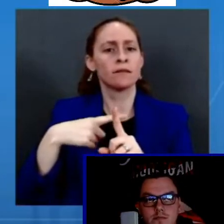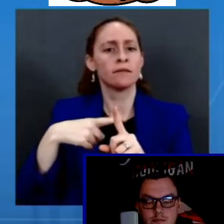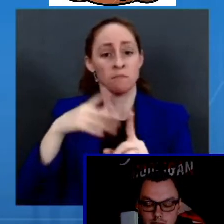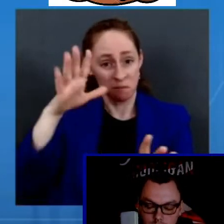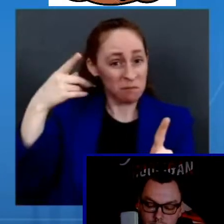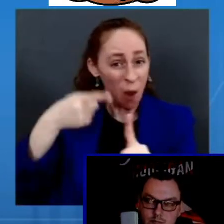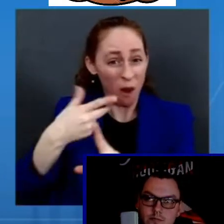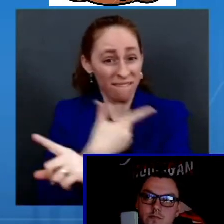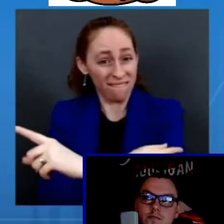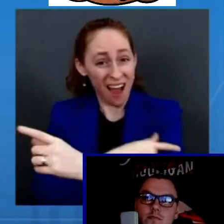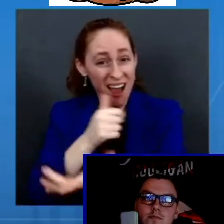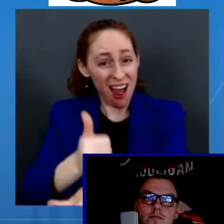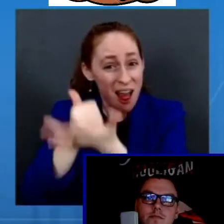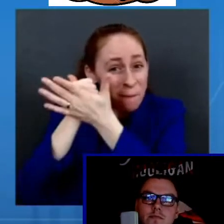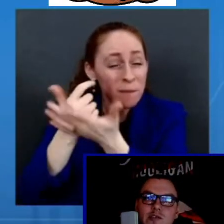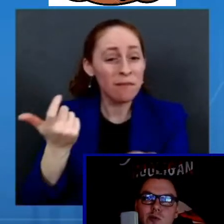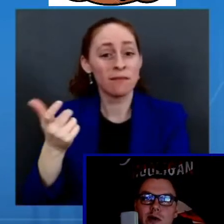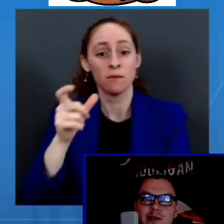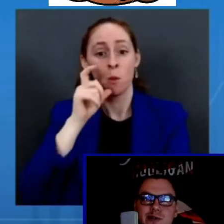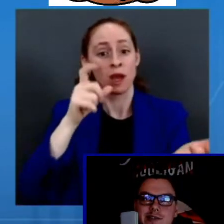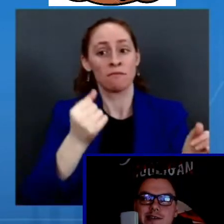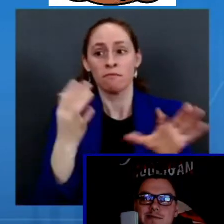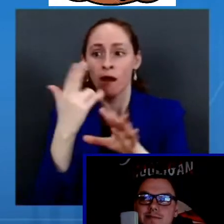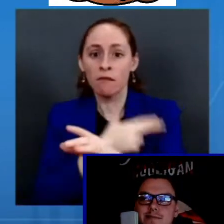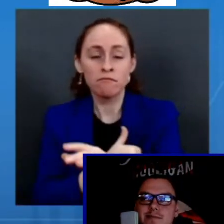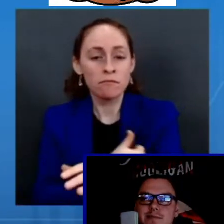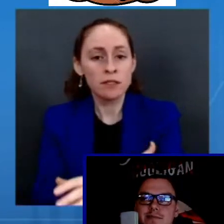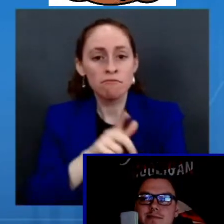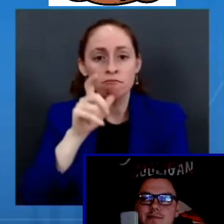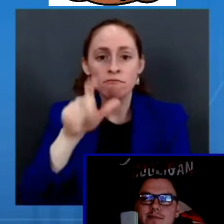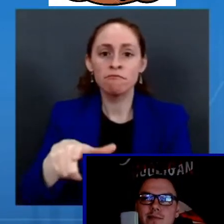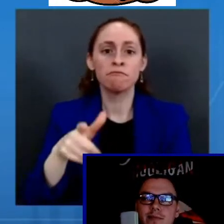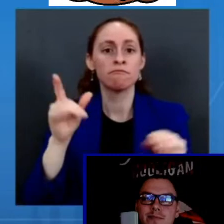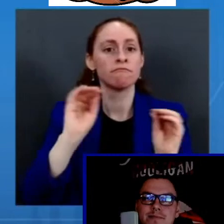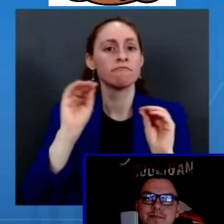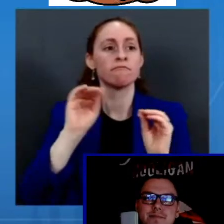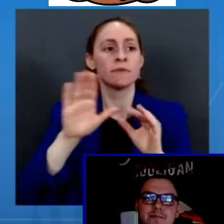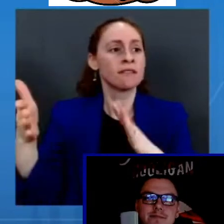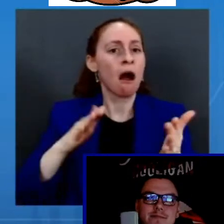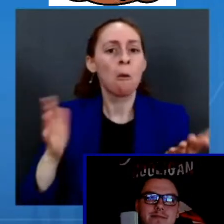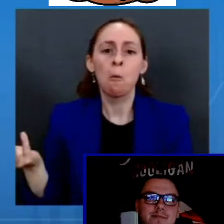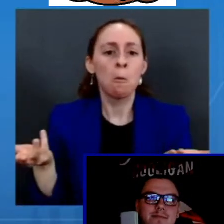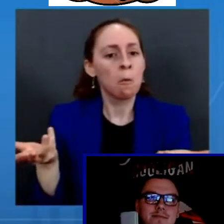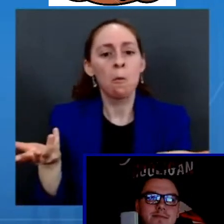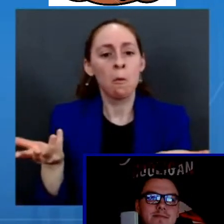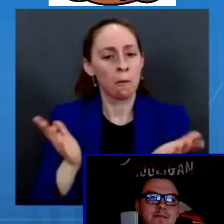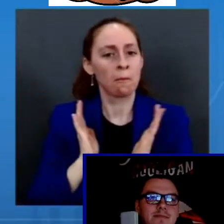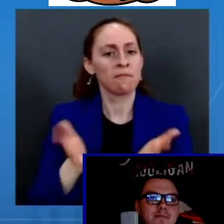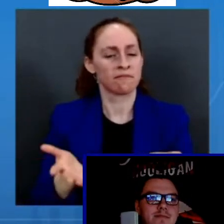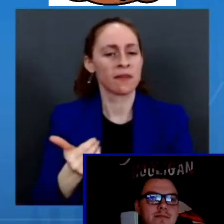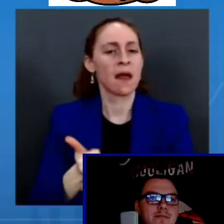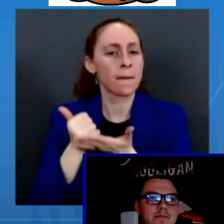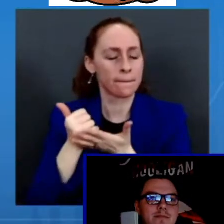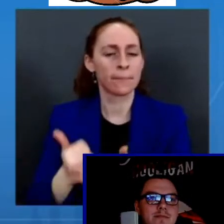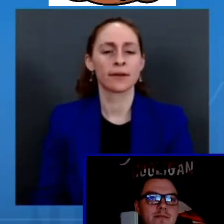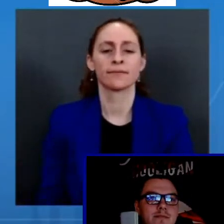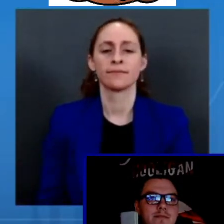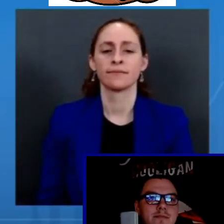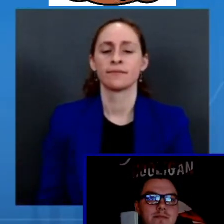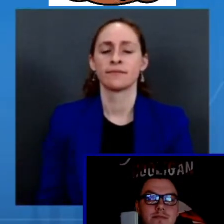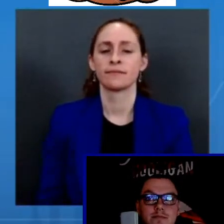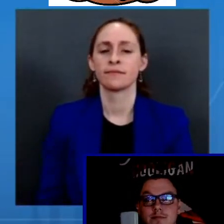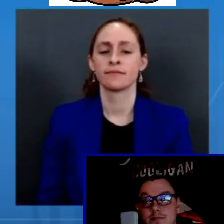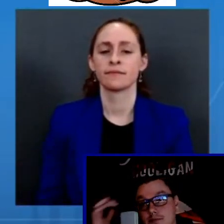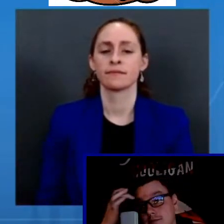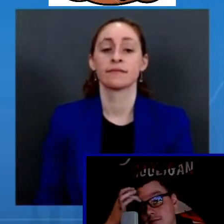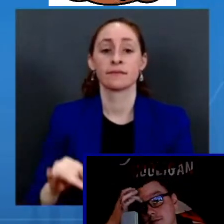your second question, that evaluation is currently underway and more soon. But to be very clear, our